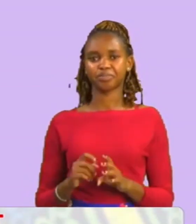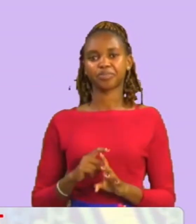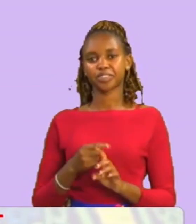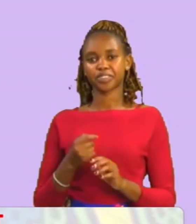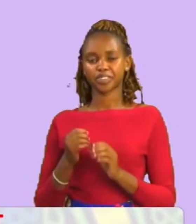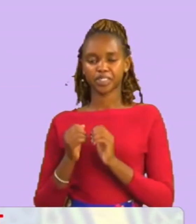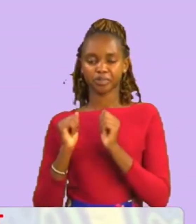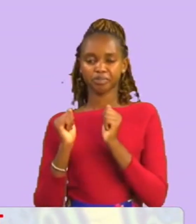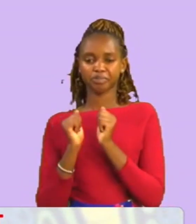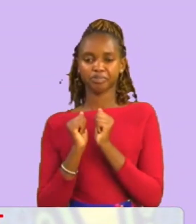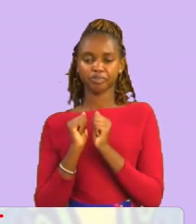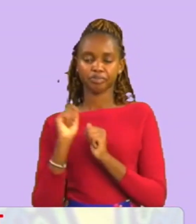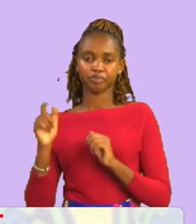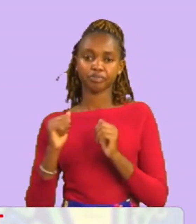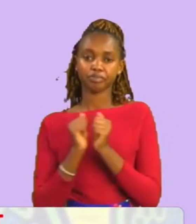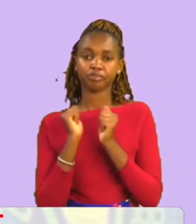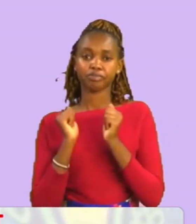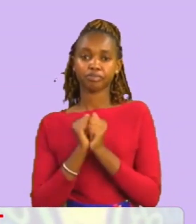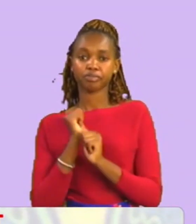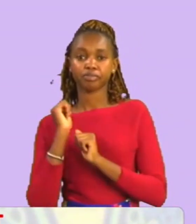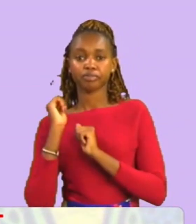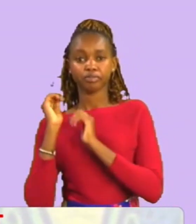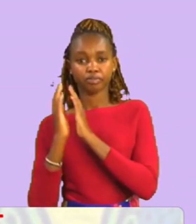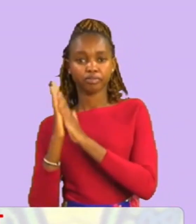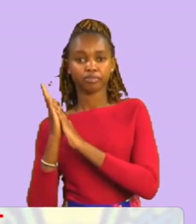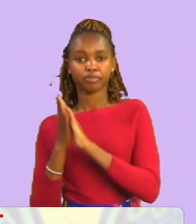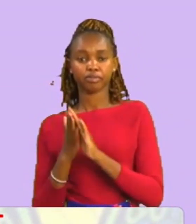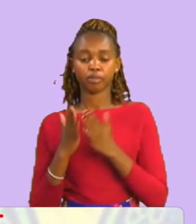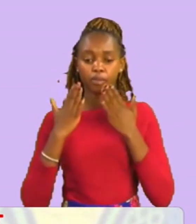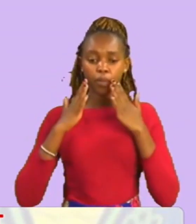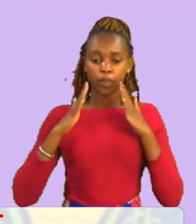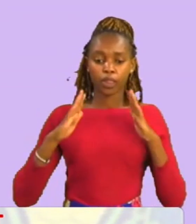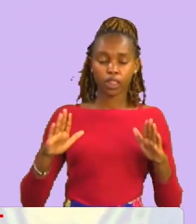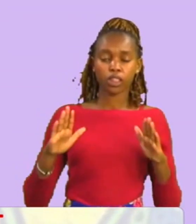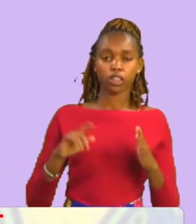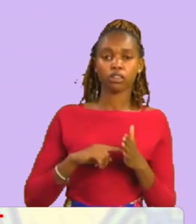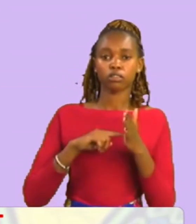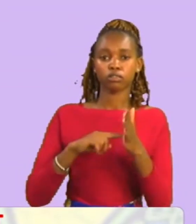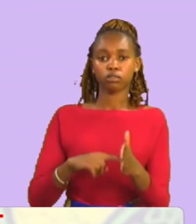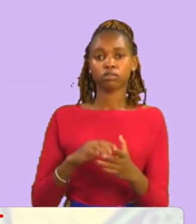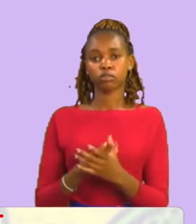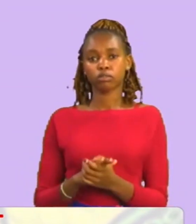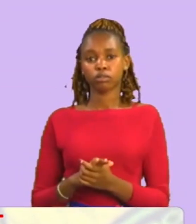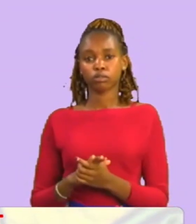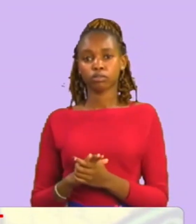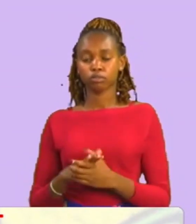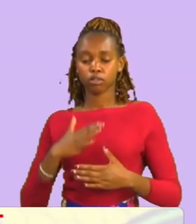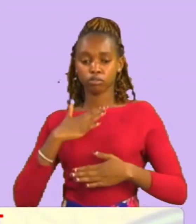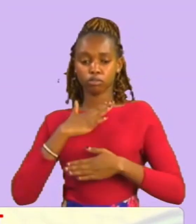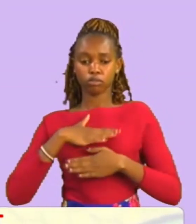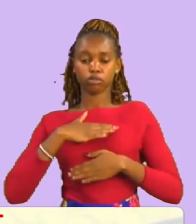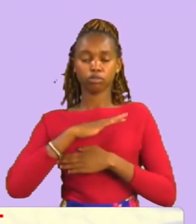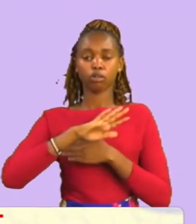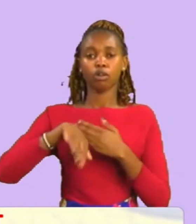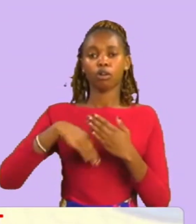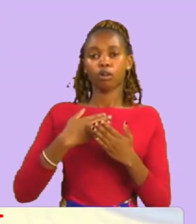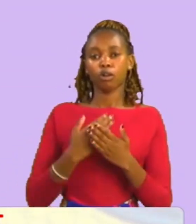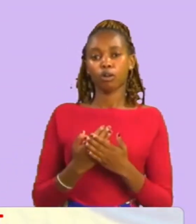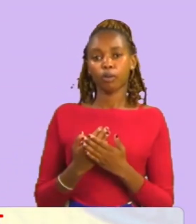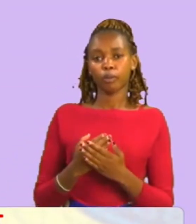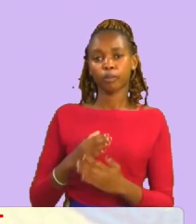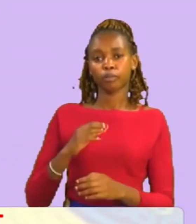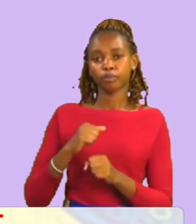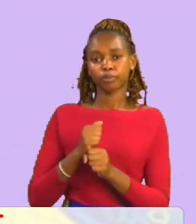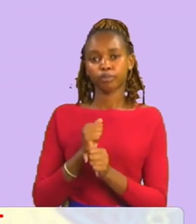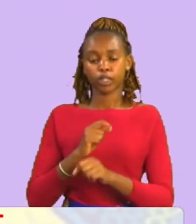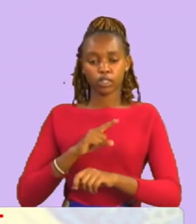Sawa. But then again, of course, ladies and gentlemen, we're coming to the end of the program. We are saying a massive appreciation to everyone who made time tonight